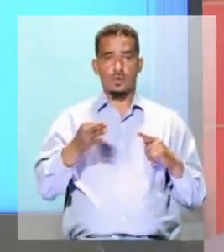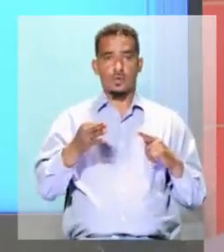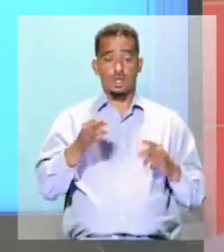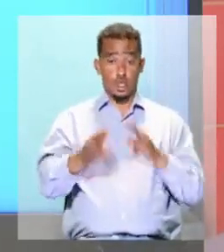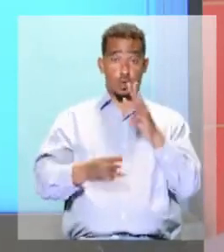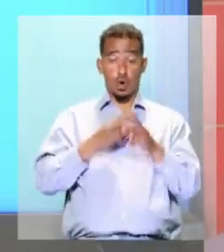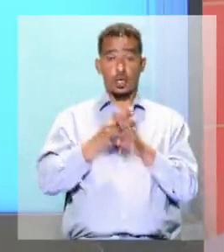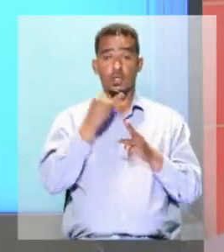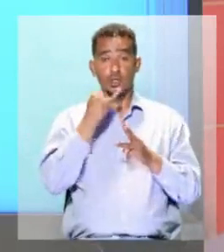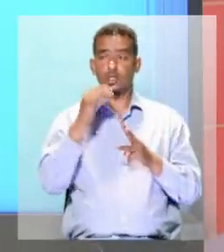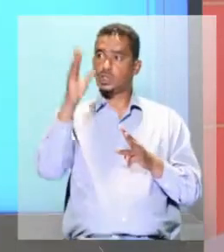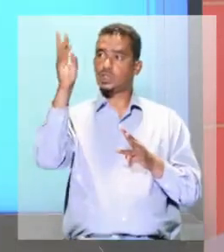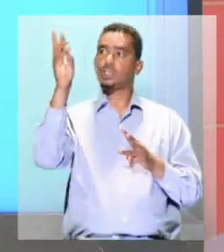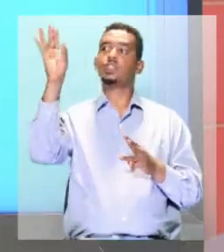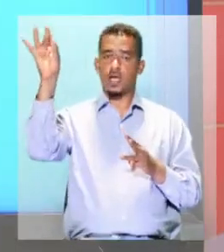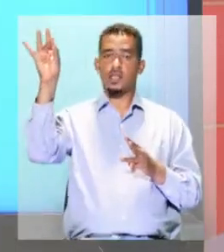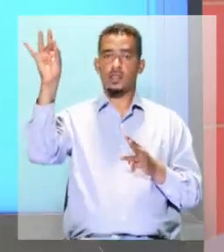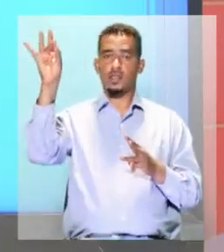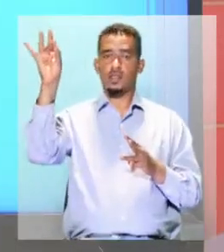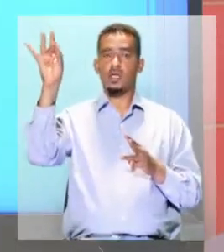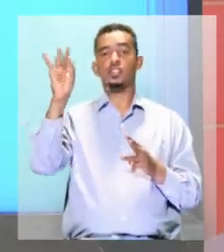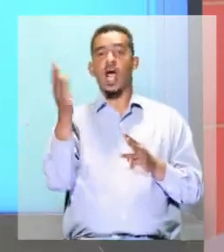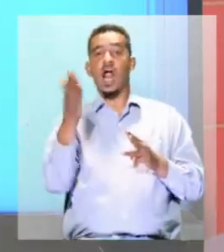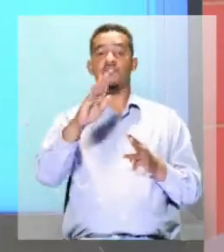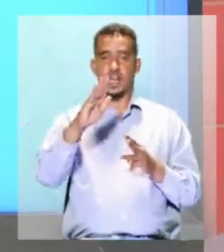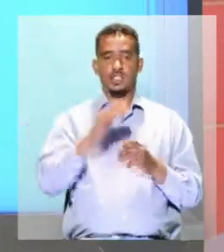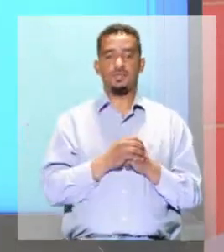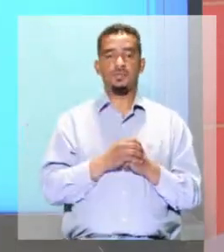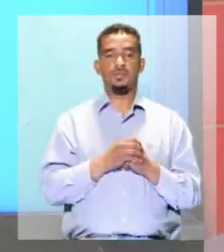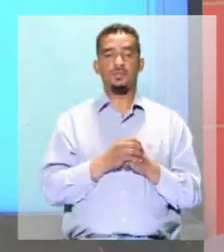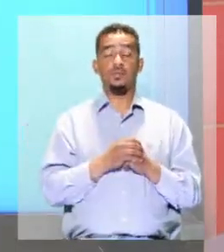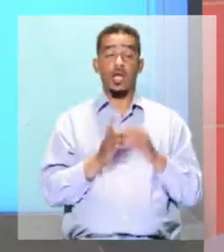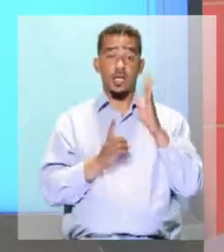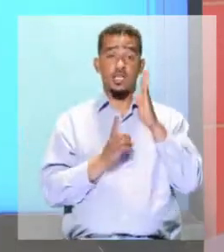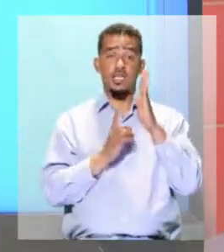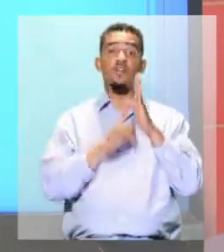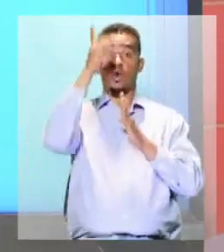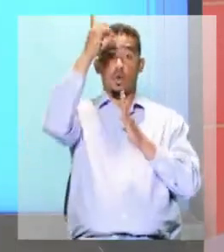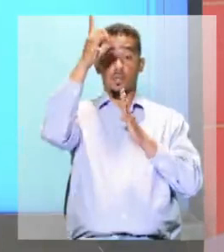the world is 68 years. It is an average. The developed